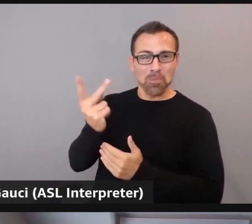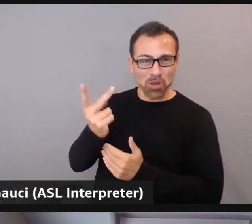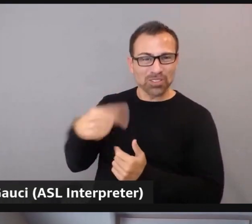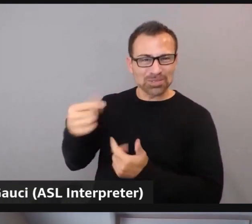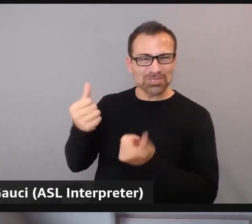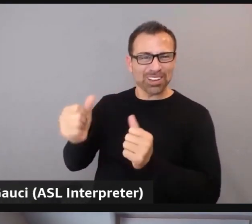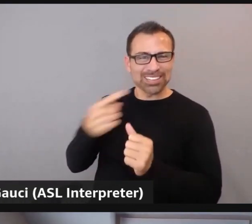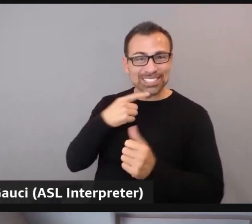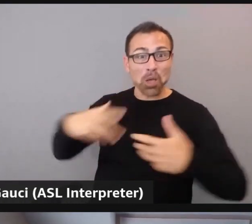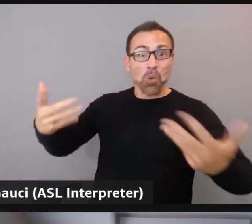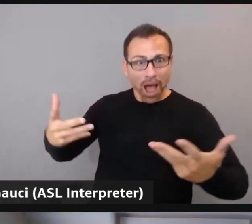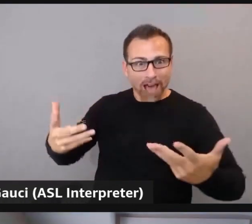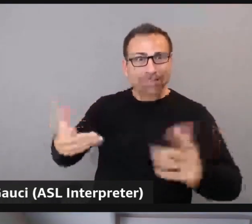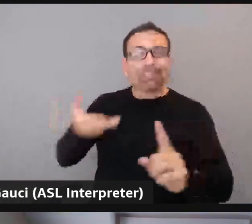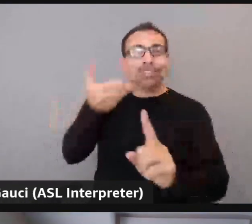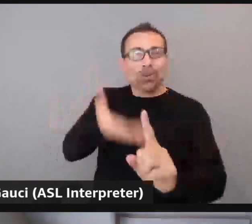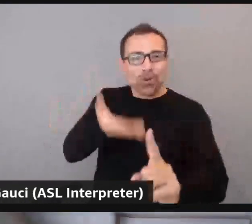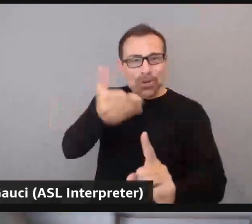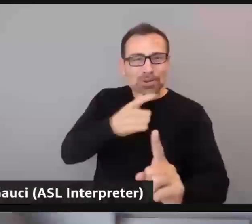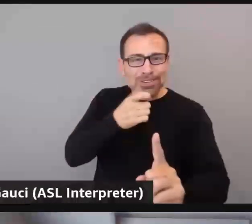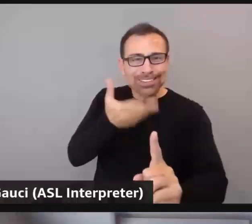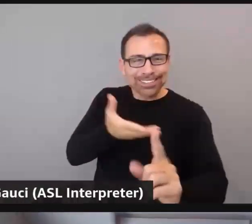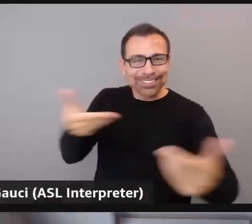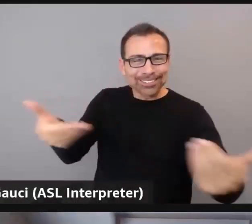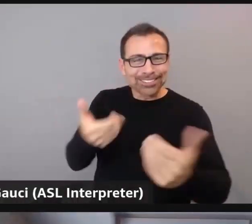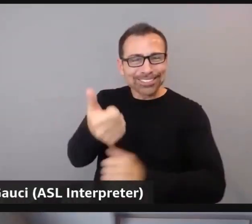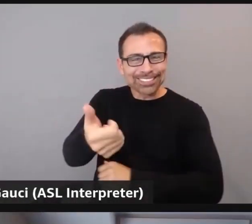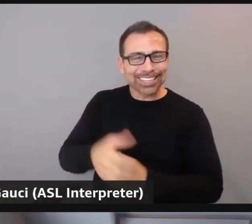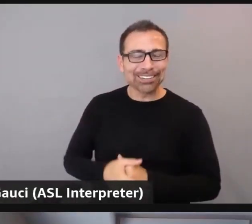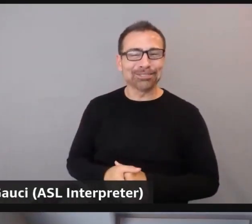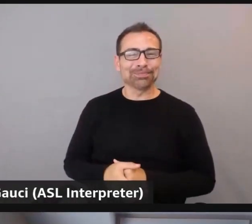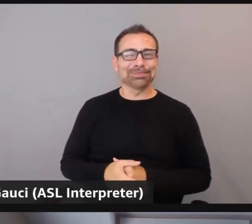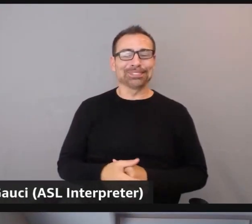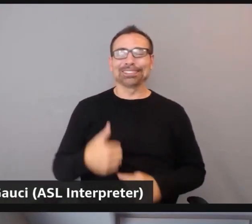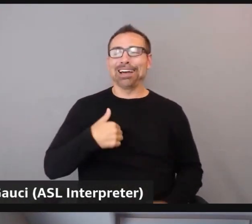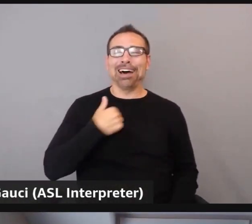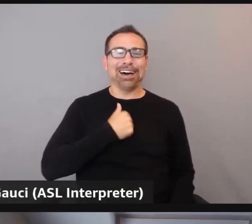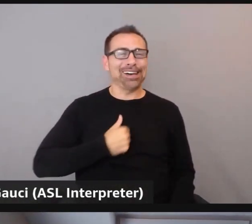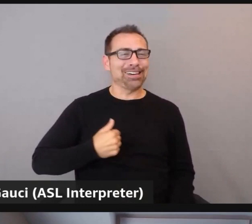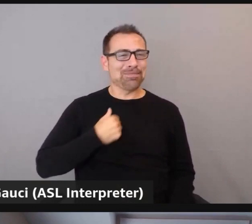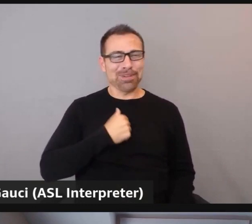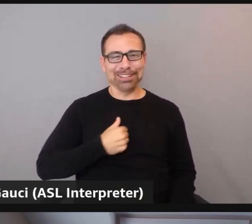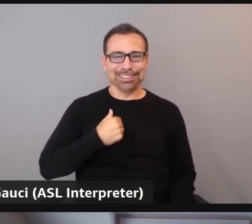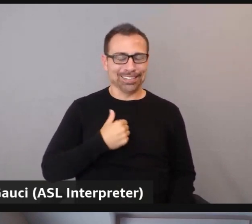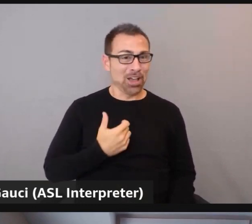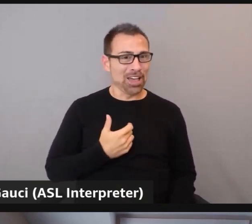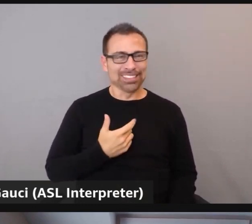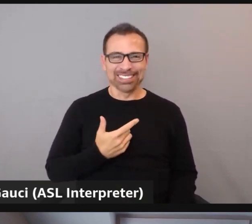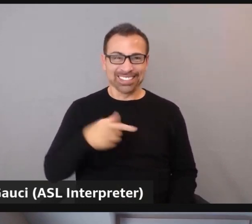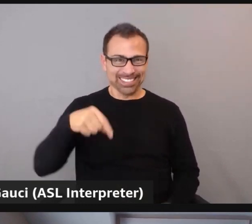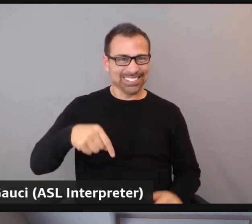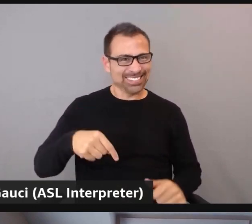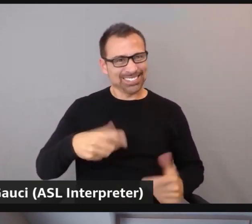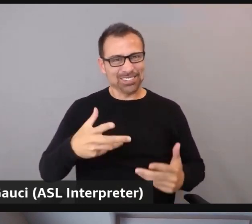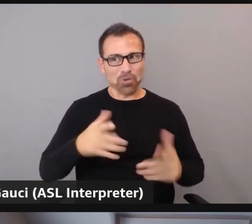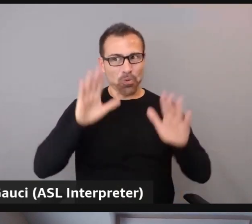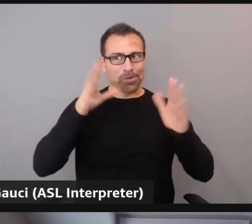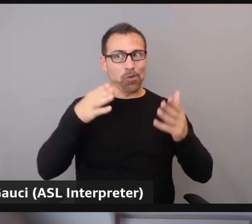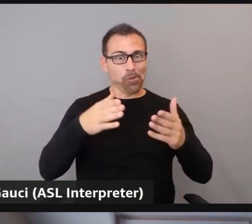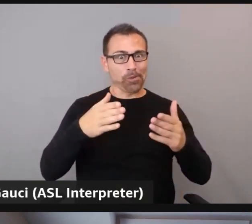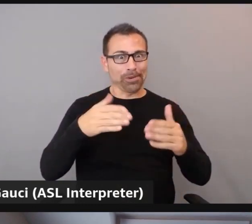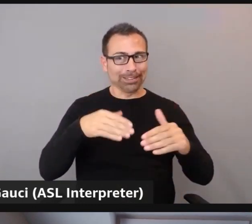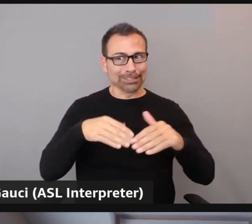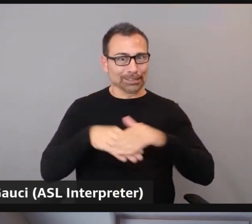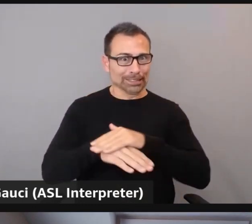today is why don't you introduce yourself to everybody, Jessica? Well, I apologize. What a way to make an entrance. I swear. So